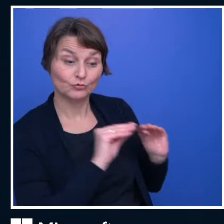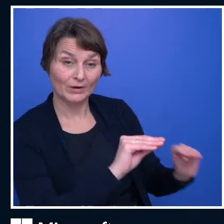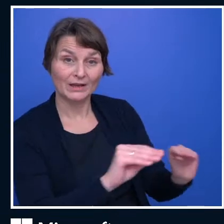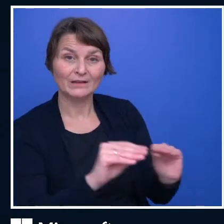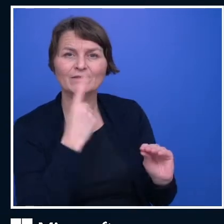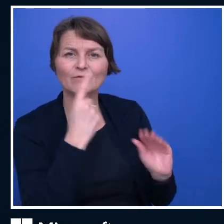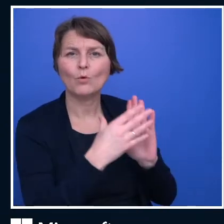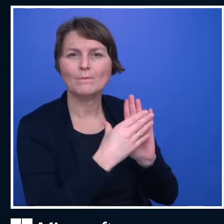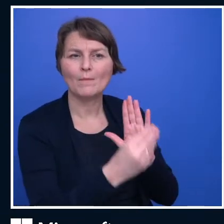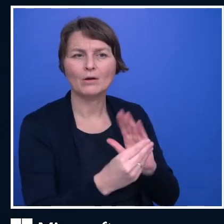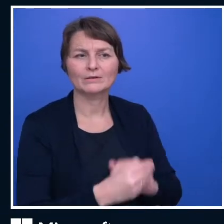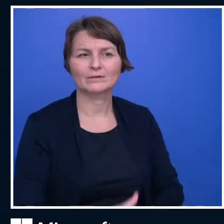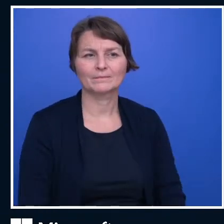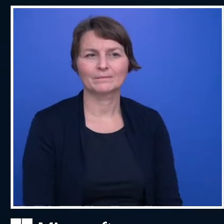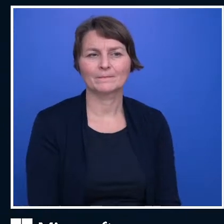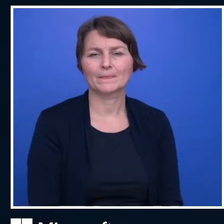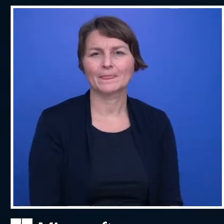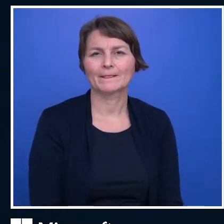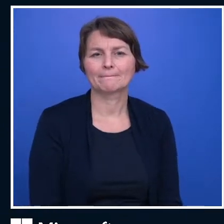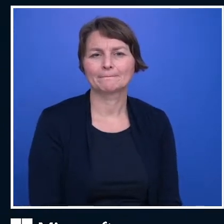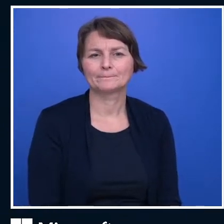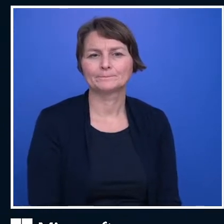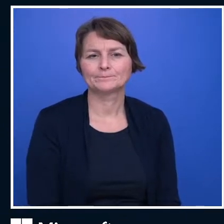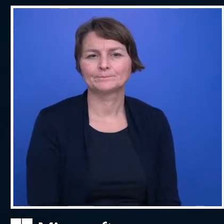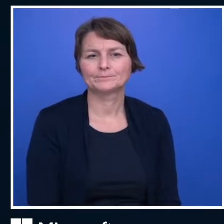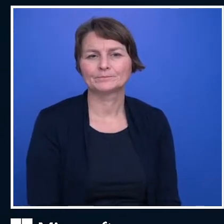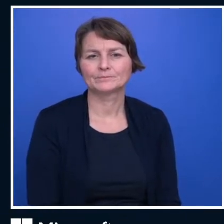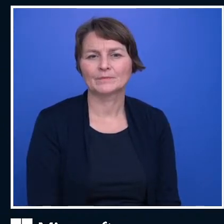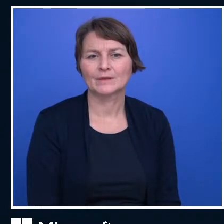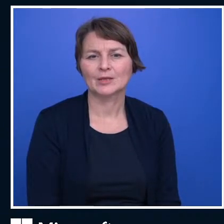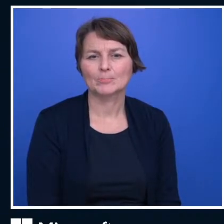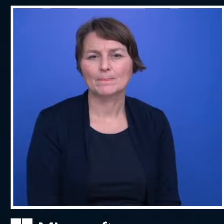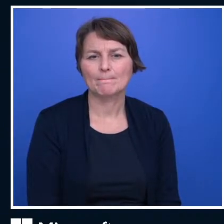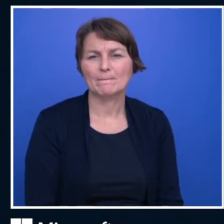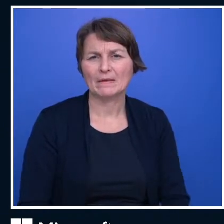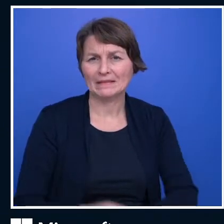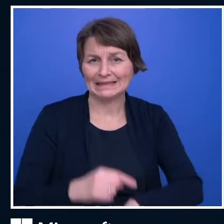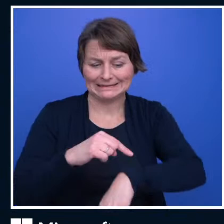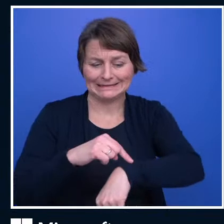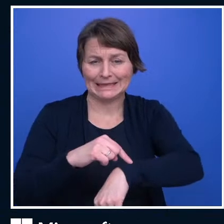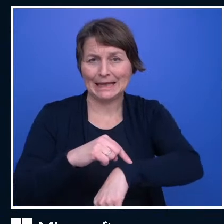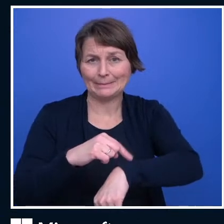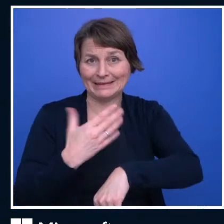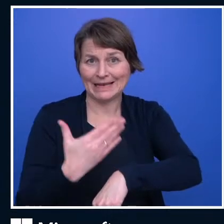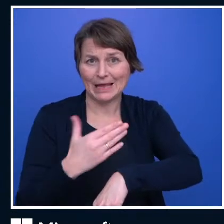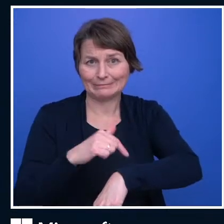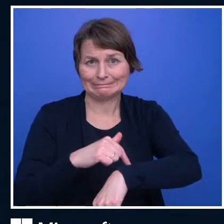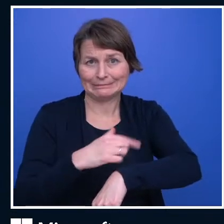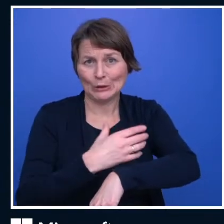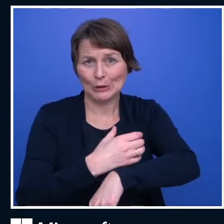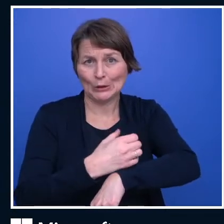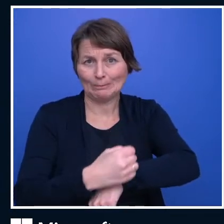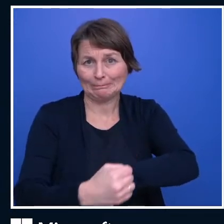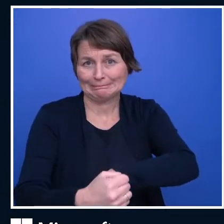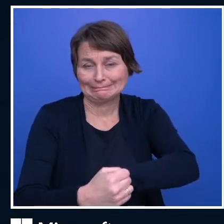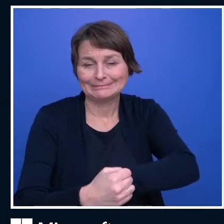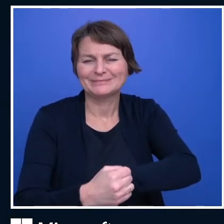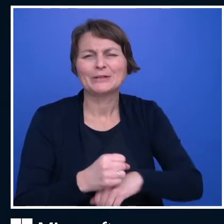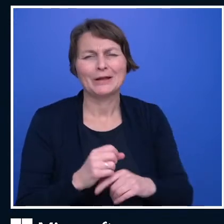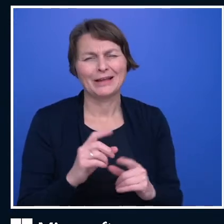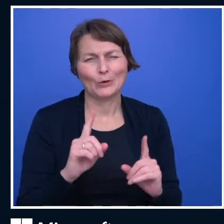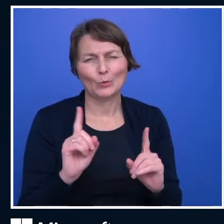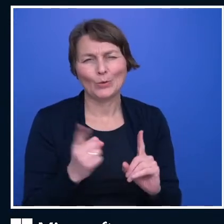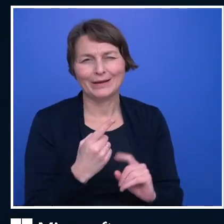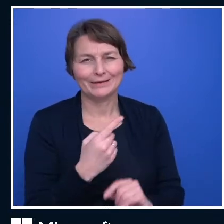So I think there will be a shortage of time. So I'll just quickly go through the file. I'll first